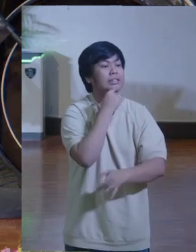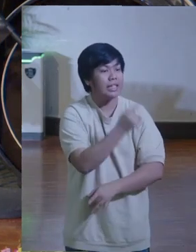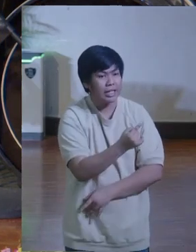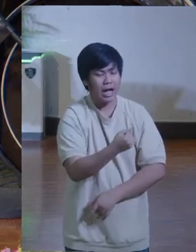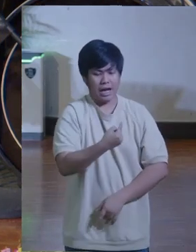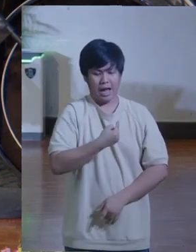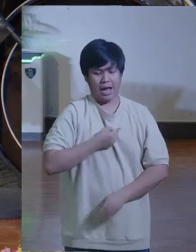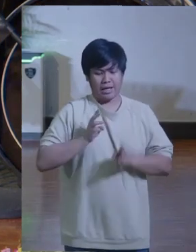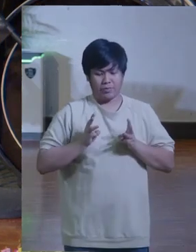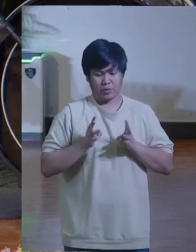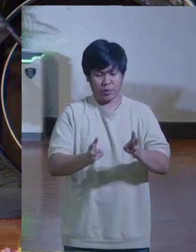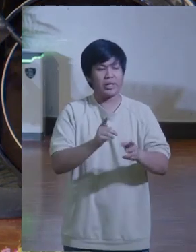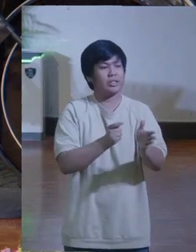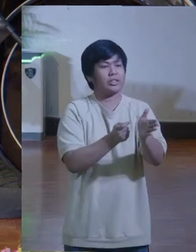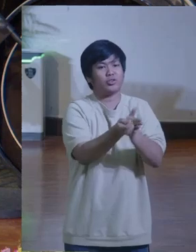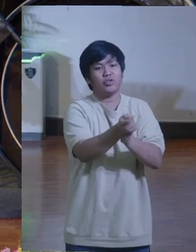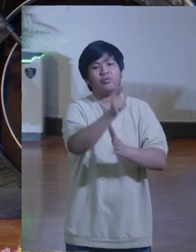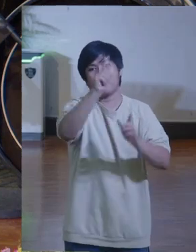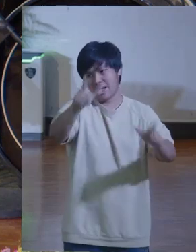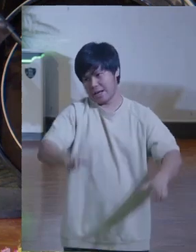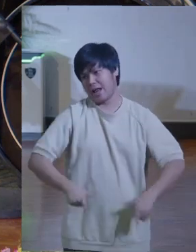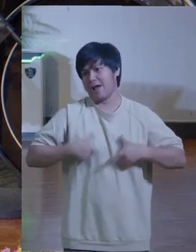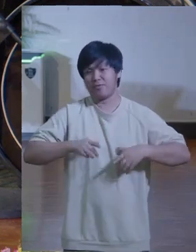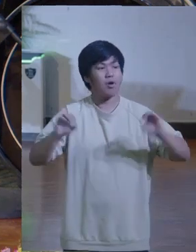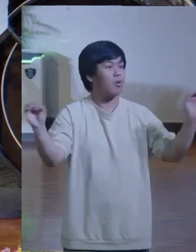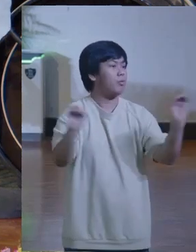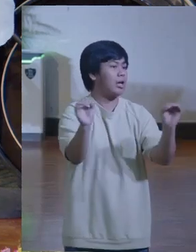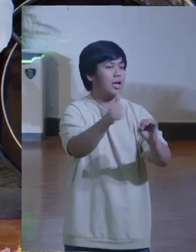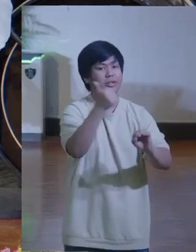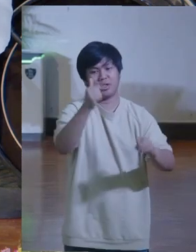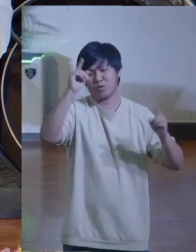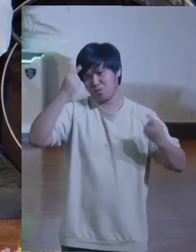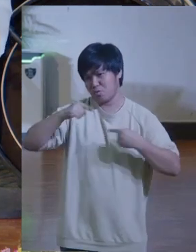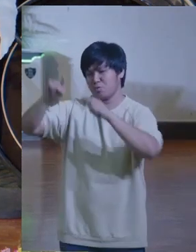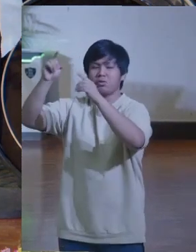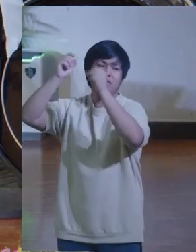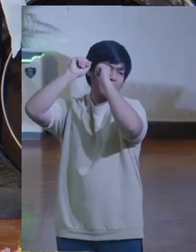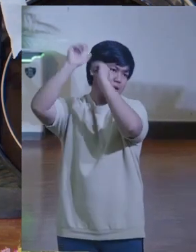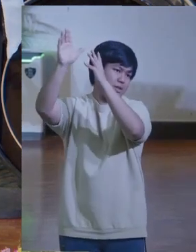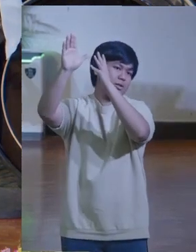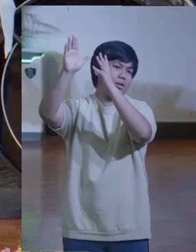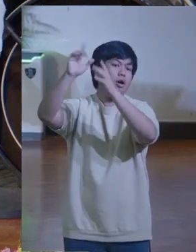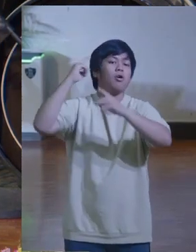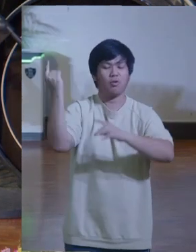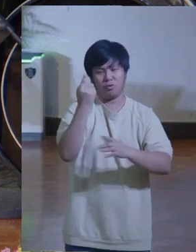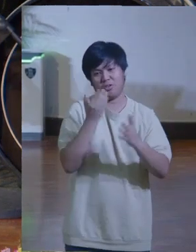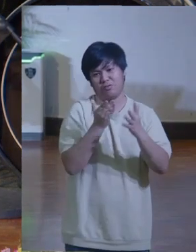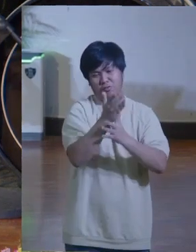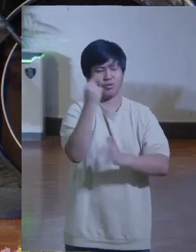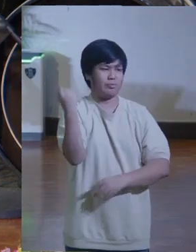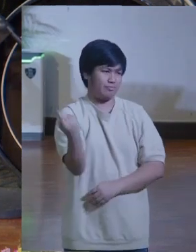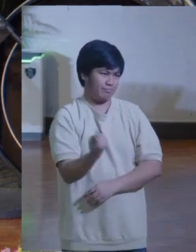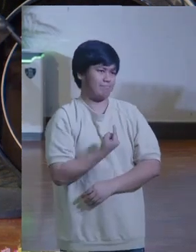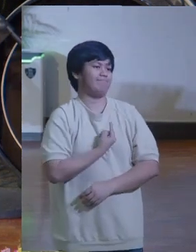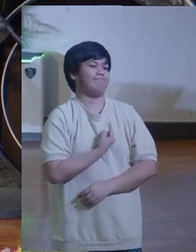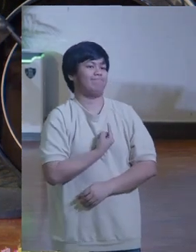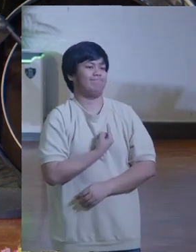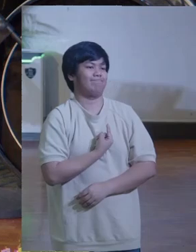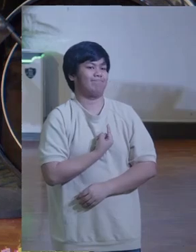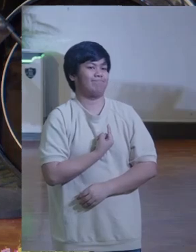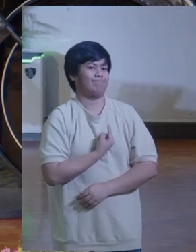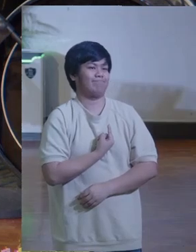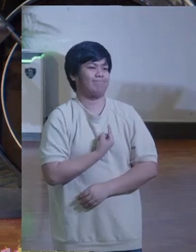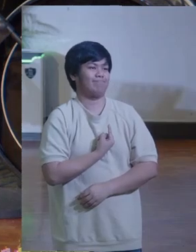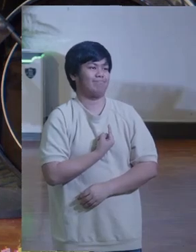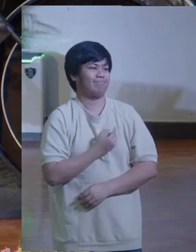the truth, and the life. No one comes to the Father except